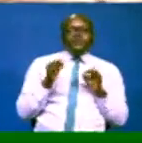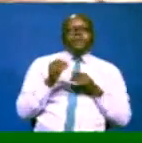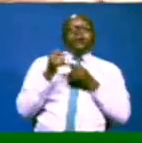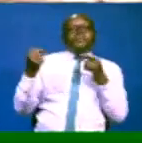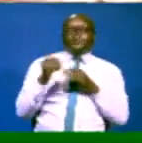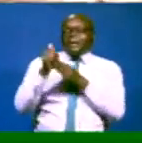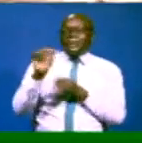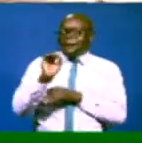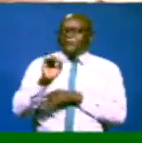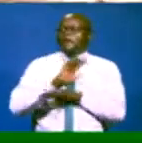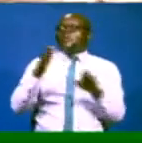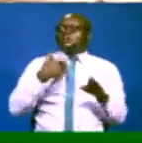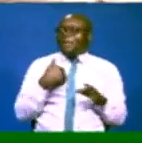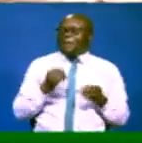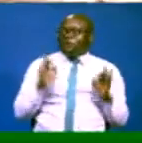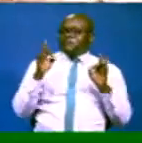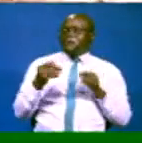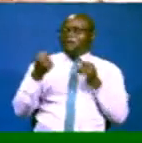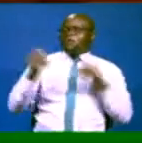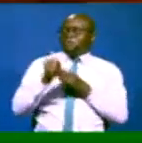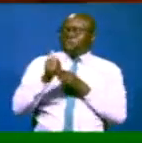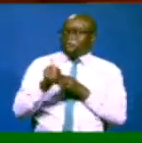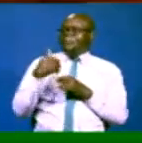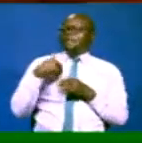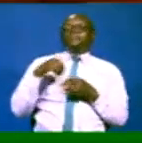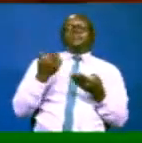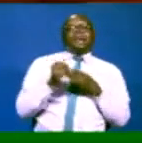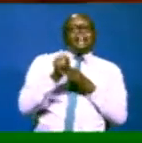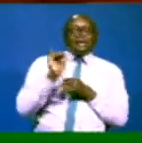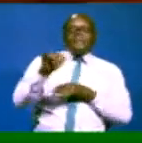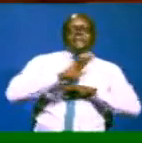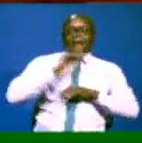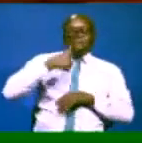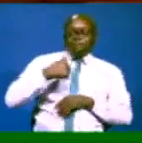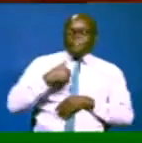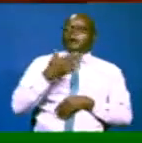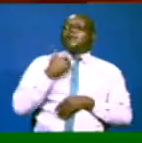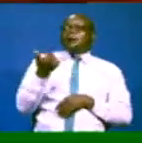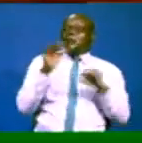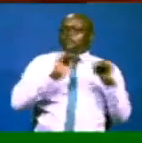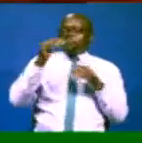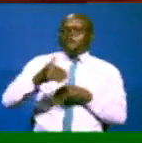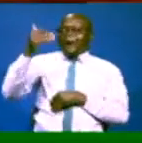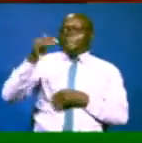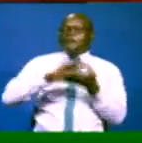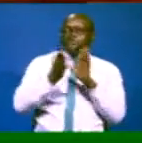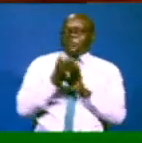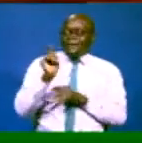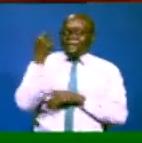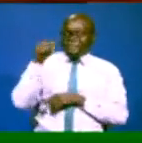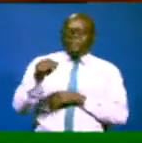want official opposition leader. I've been minority leader. It is enough for me. I want to now move up and become the president of the